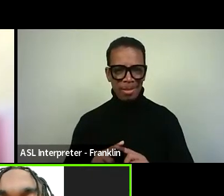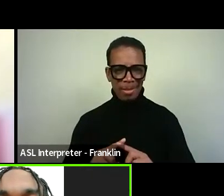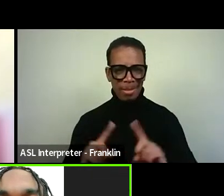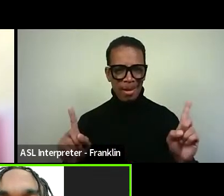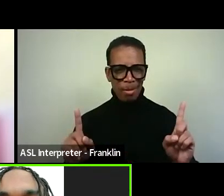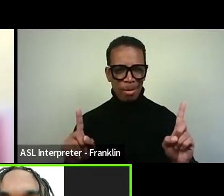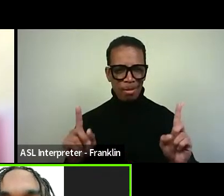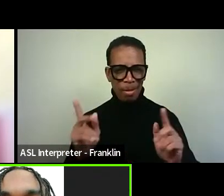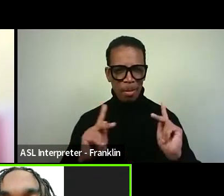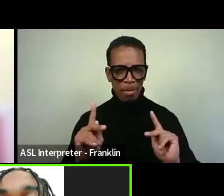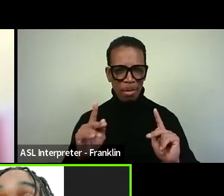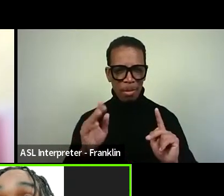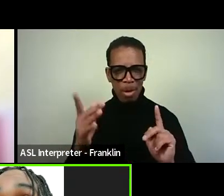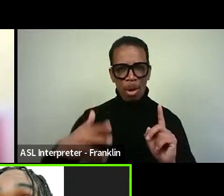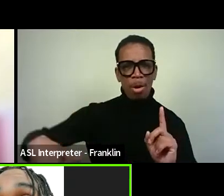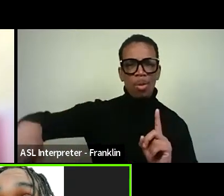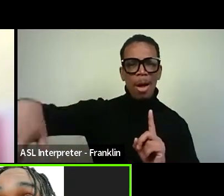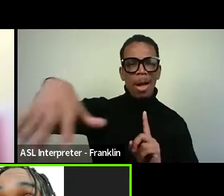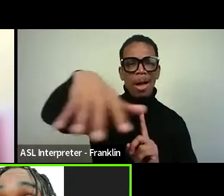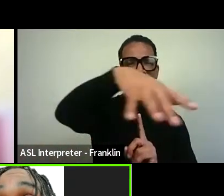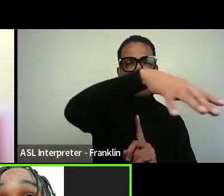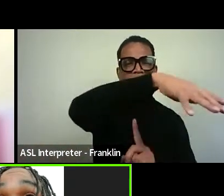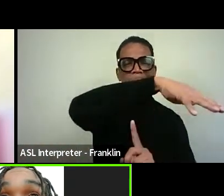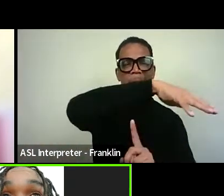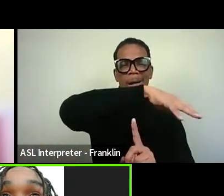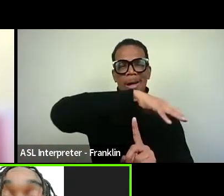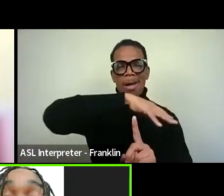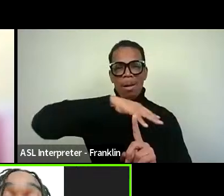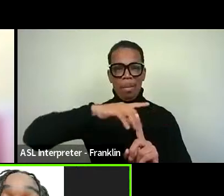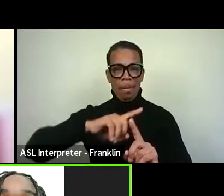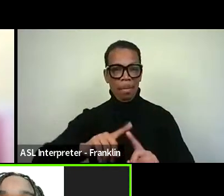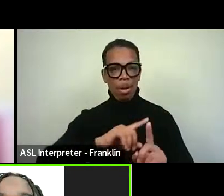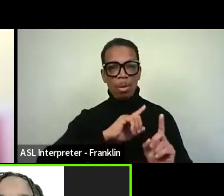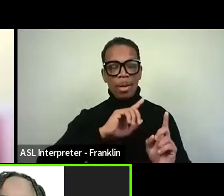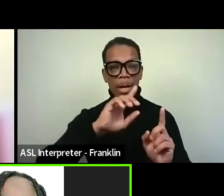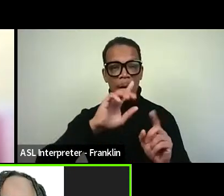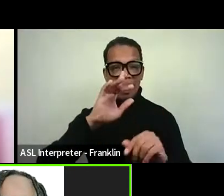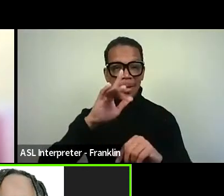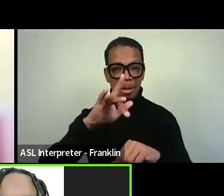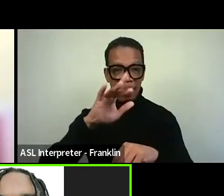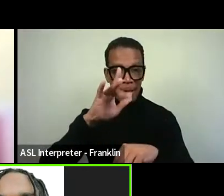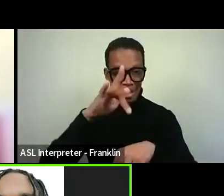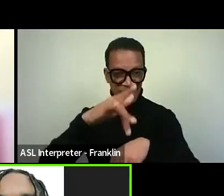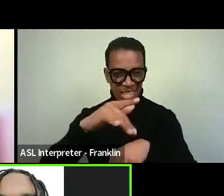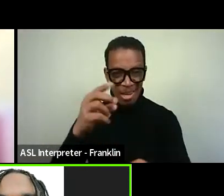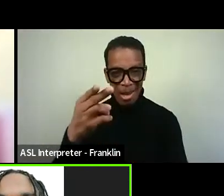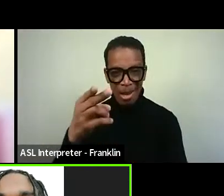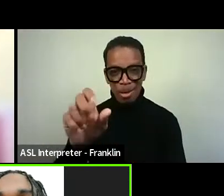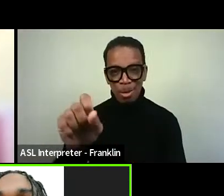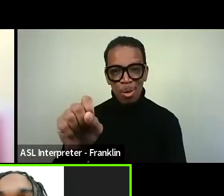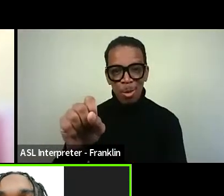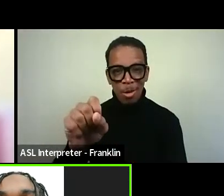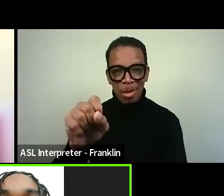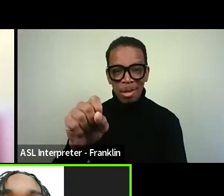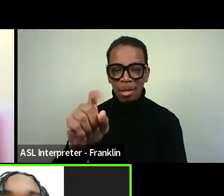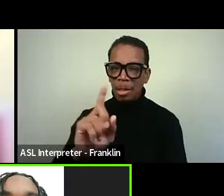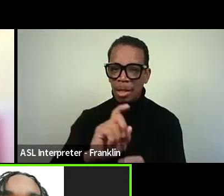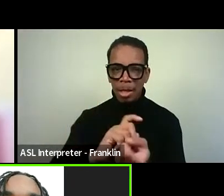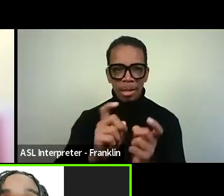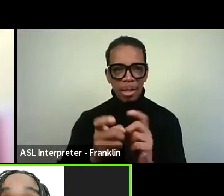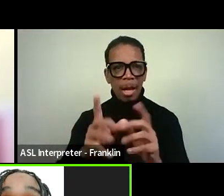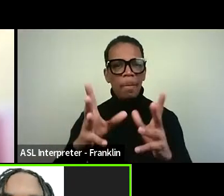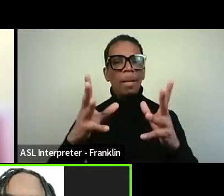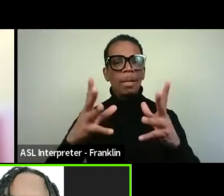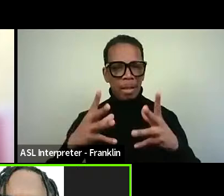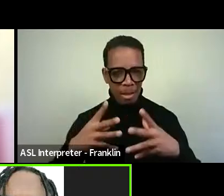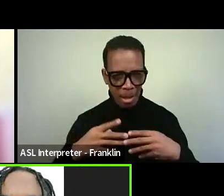around me. However, when I went to high school, that changed because I got accepted into a magnet school by